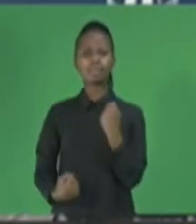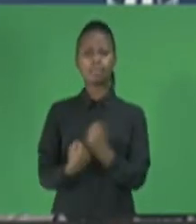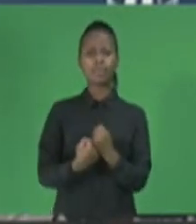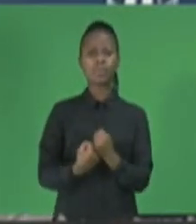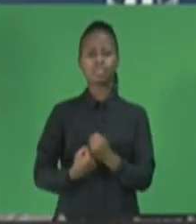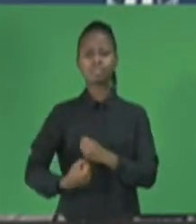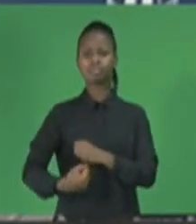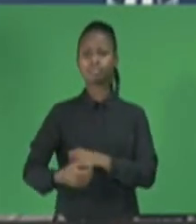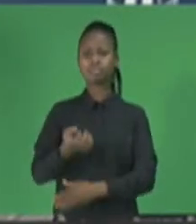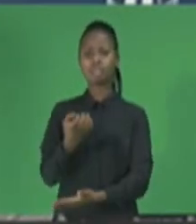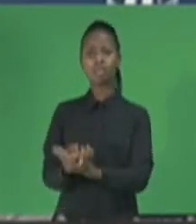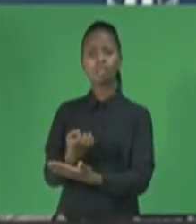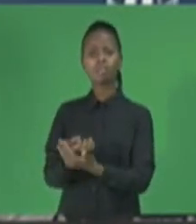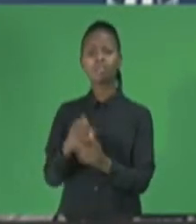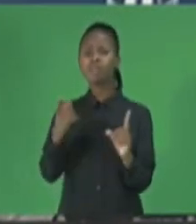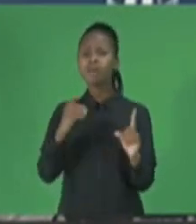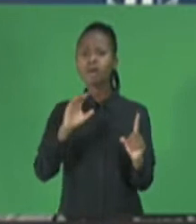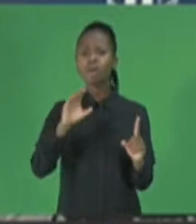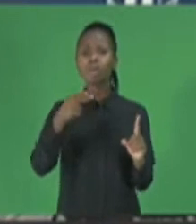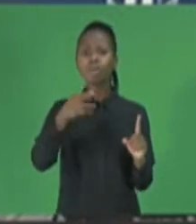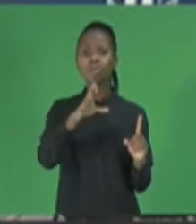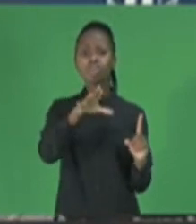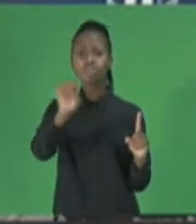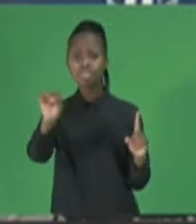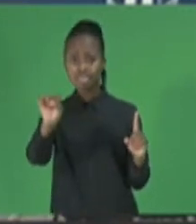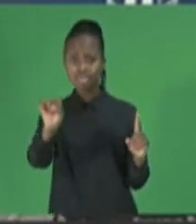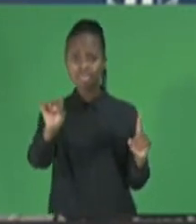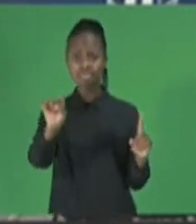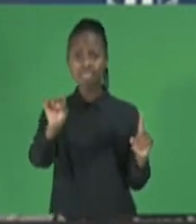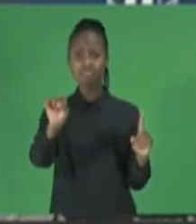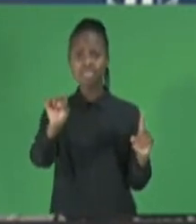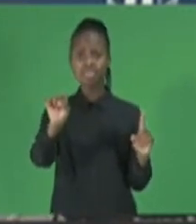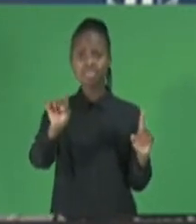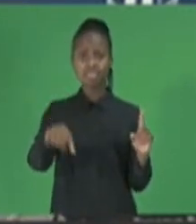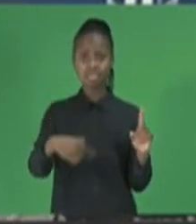Chris, shall I start with you? Or Rashad, you want to start?